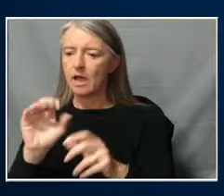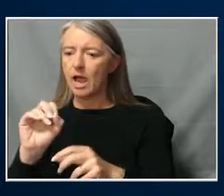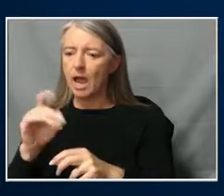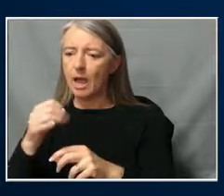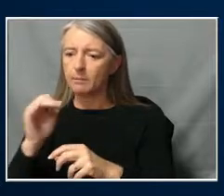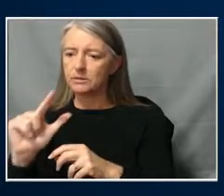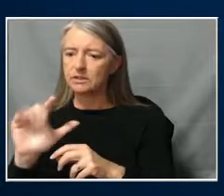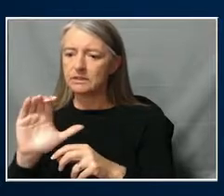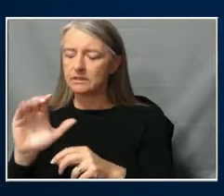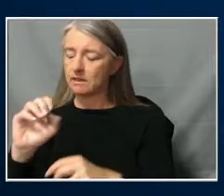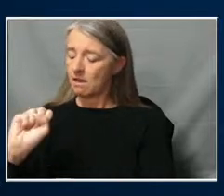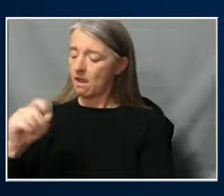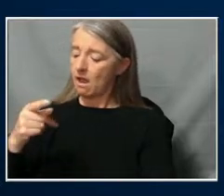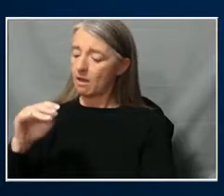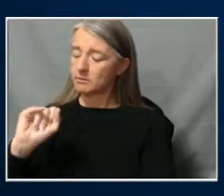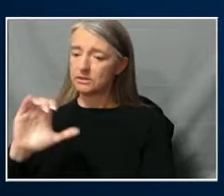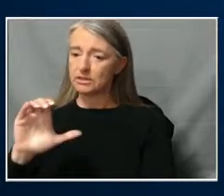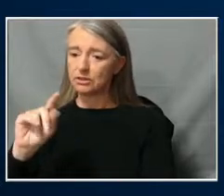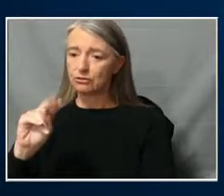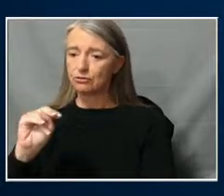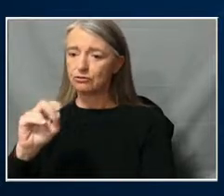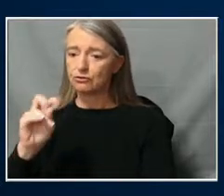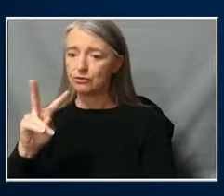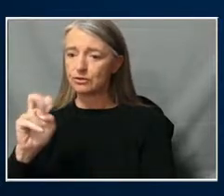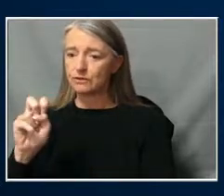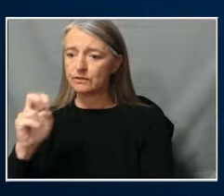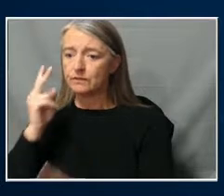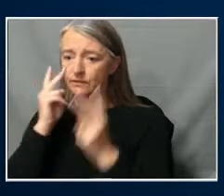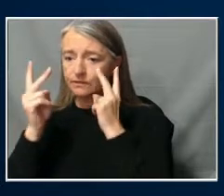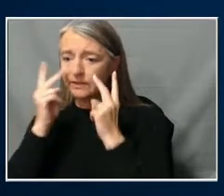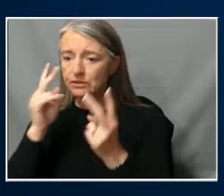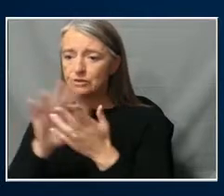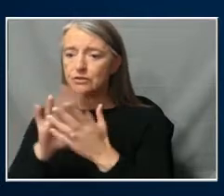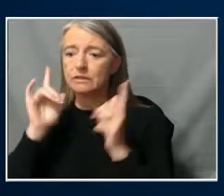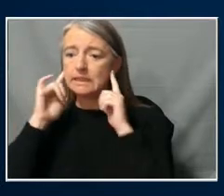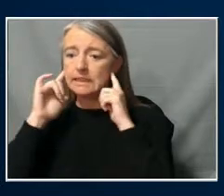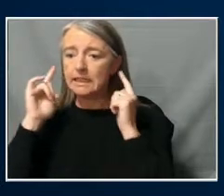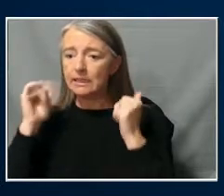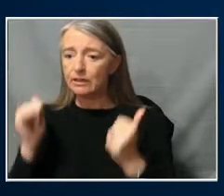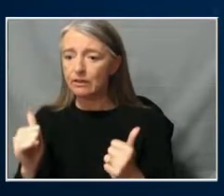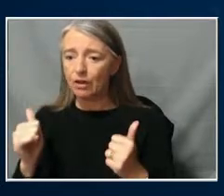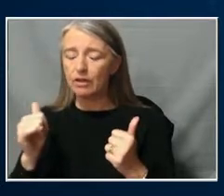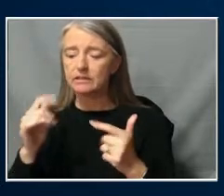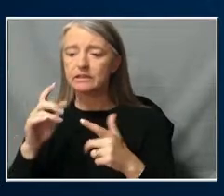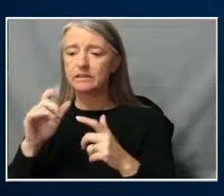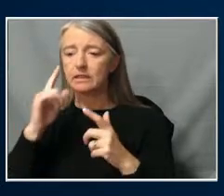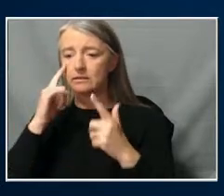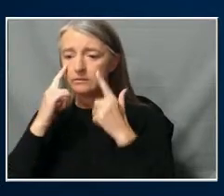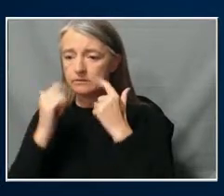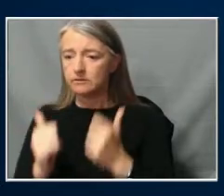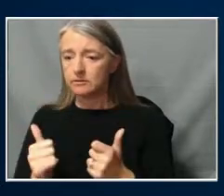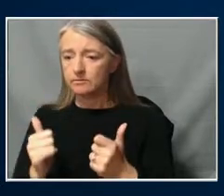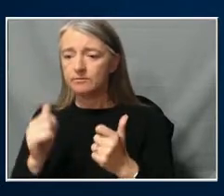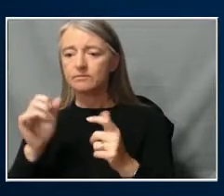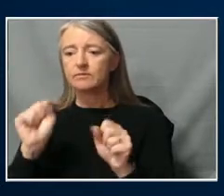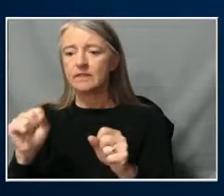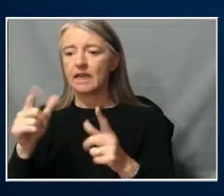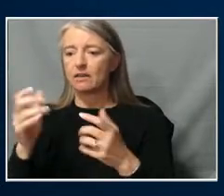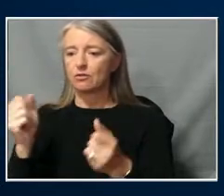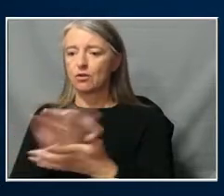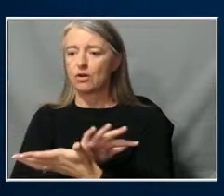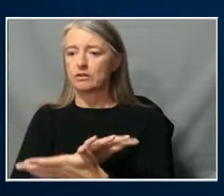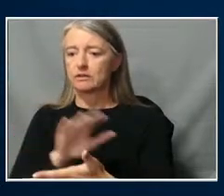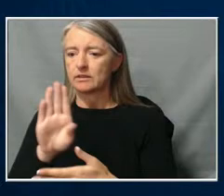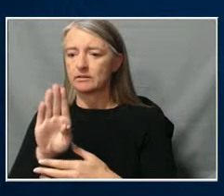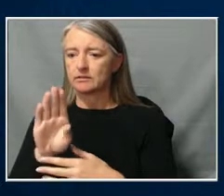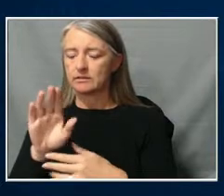can affect vision, or on nerves responsible for hearing, causing hearing loss. And so even a benign tumor can